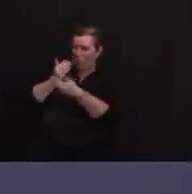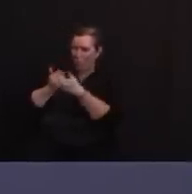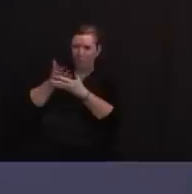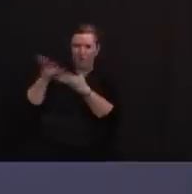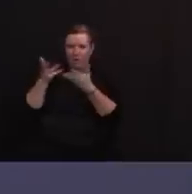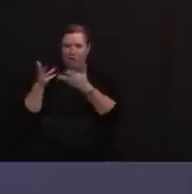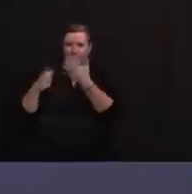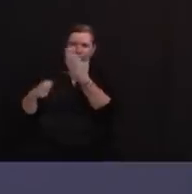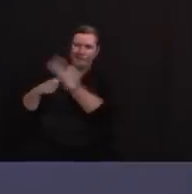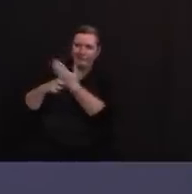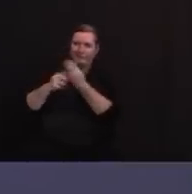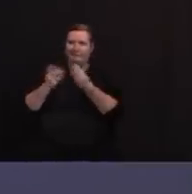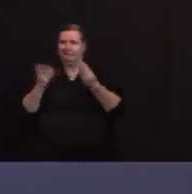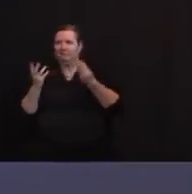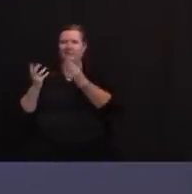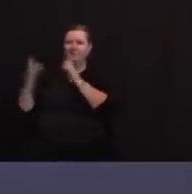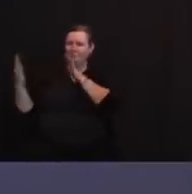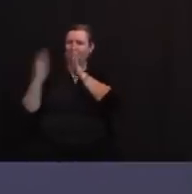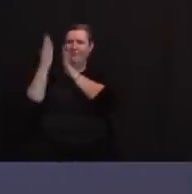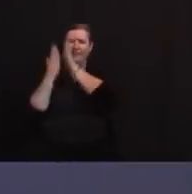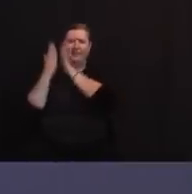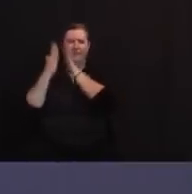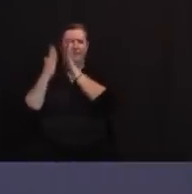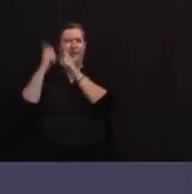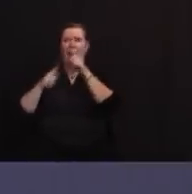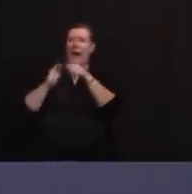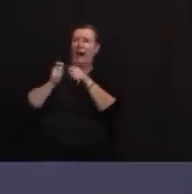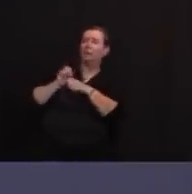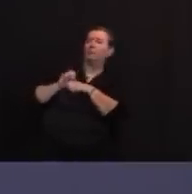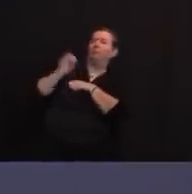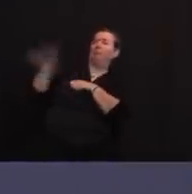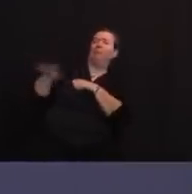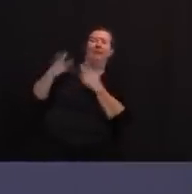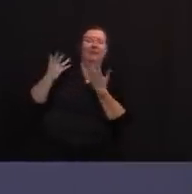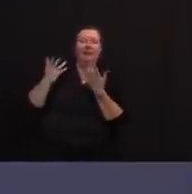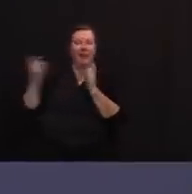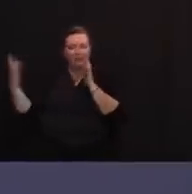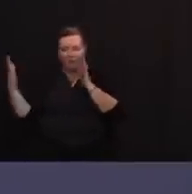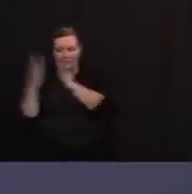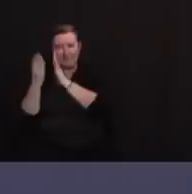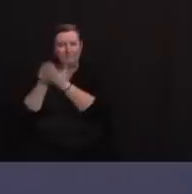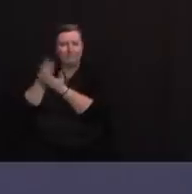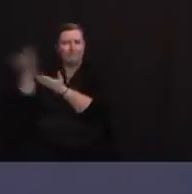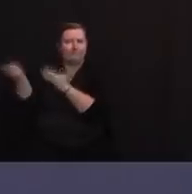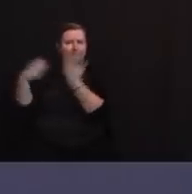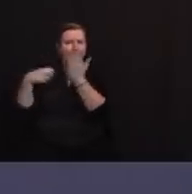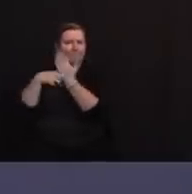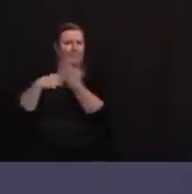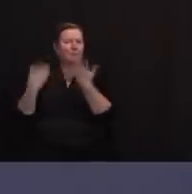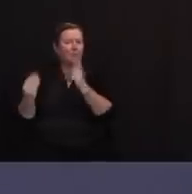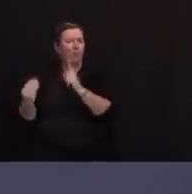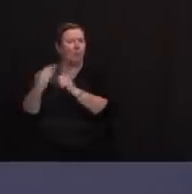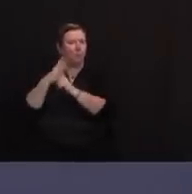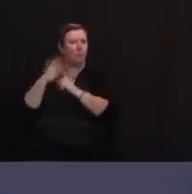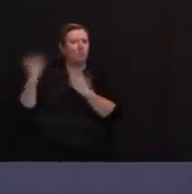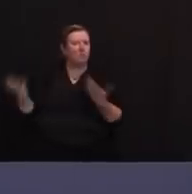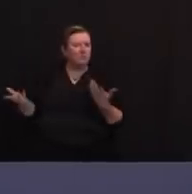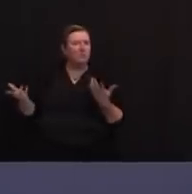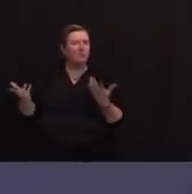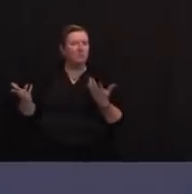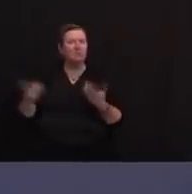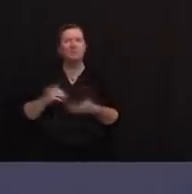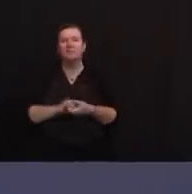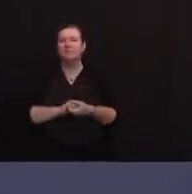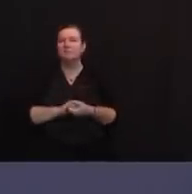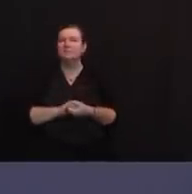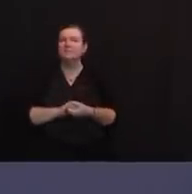who have a medical issue, which exposes them. I think that's the more regular reality. In